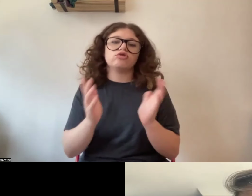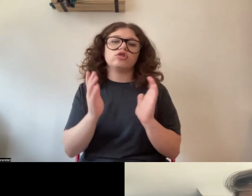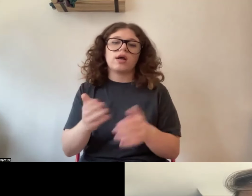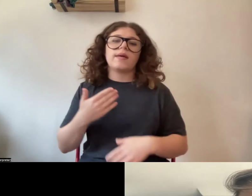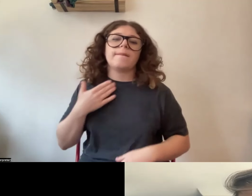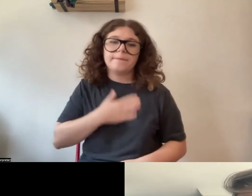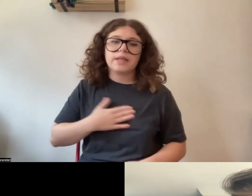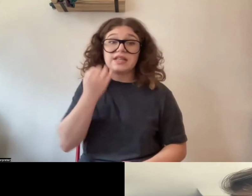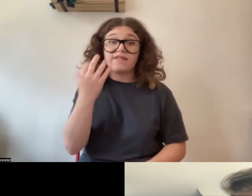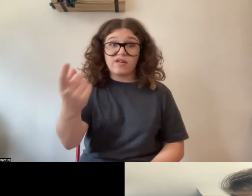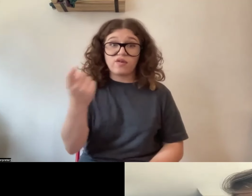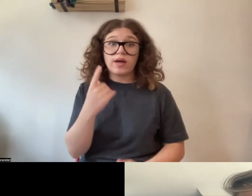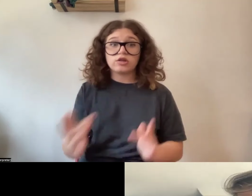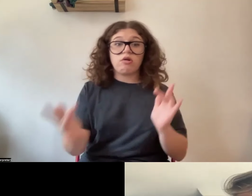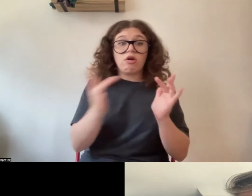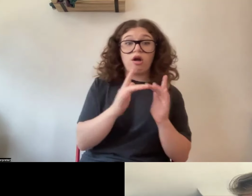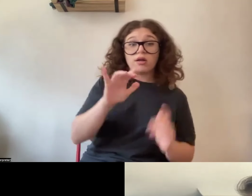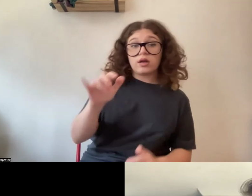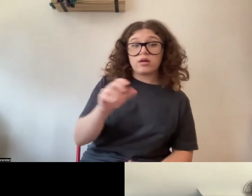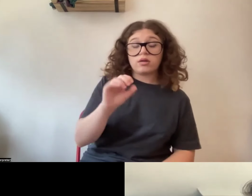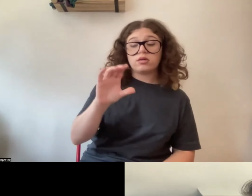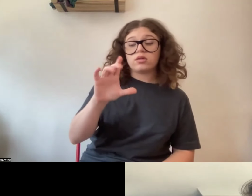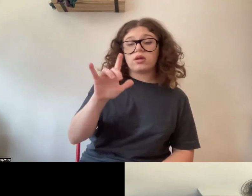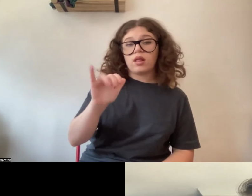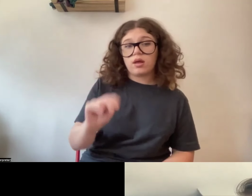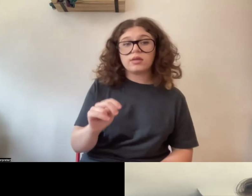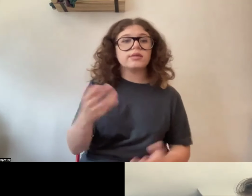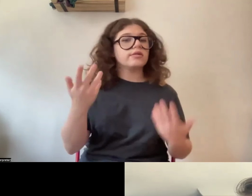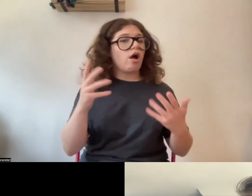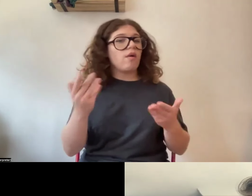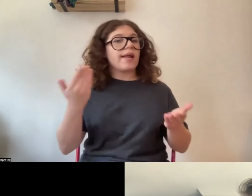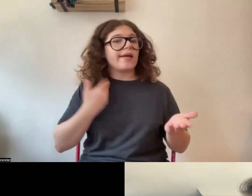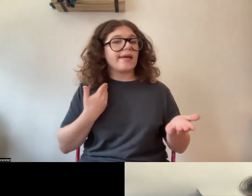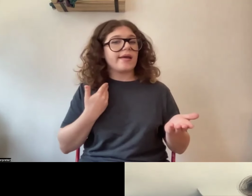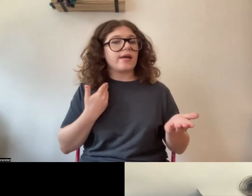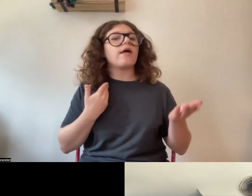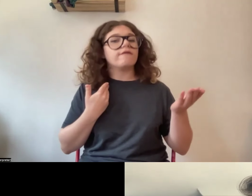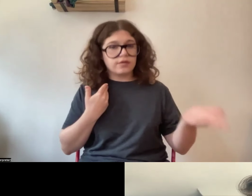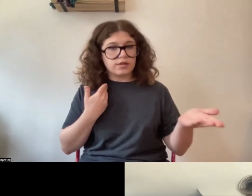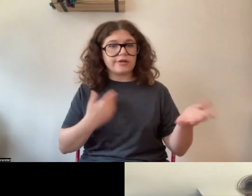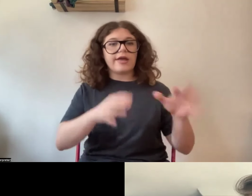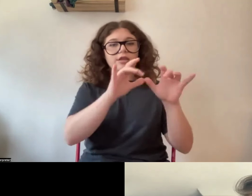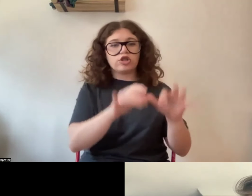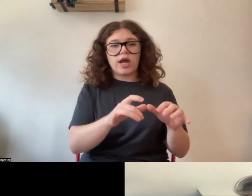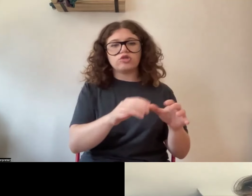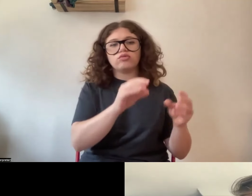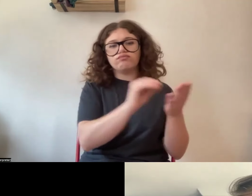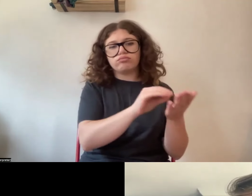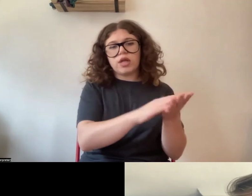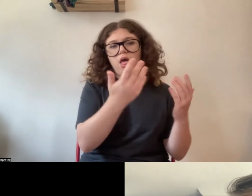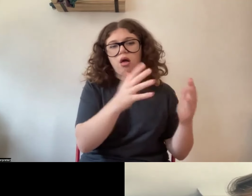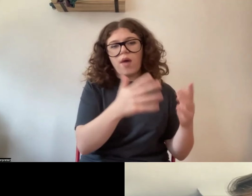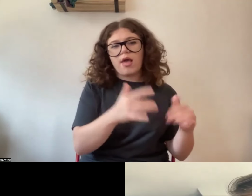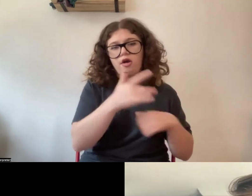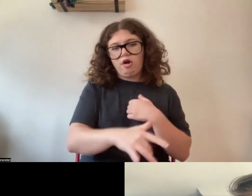free to contact Jocelyn. Her email is here in the chat. I know she put it in there earlier, but please